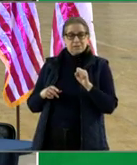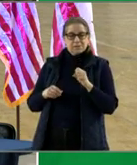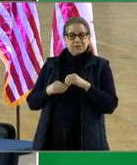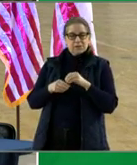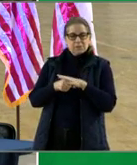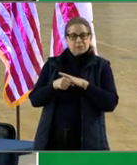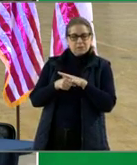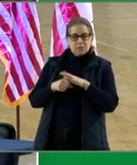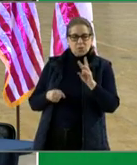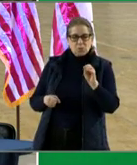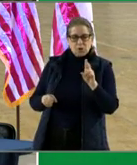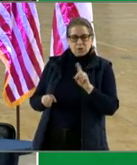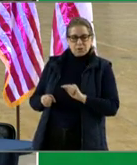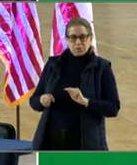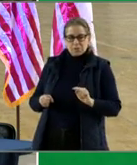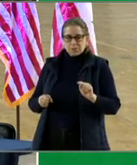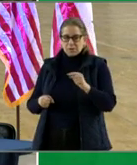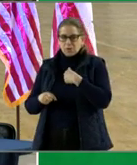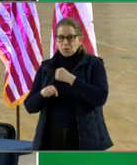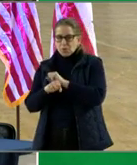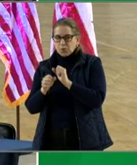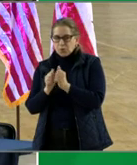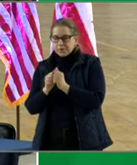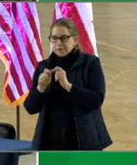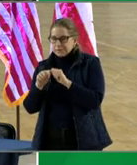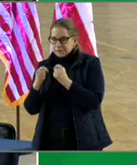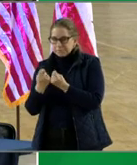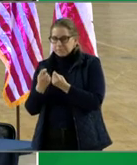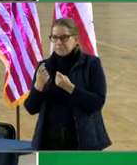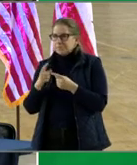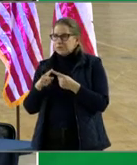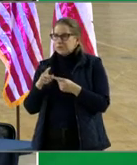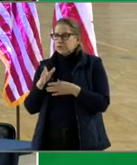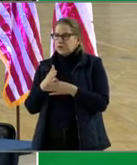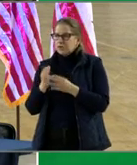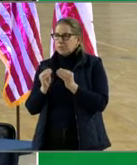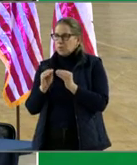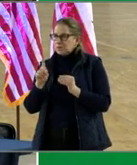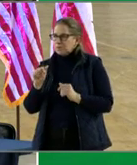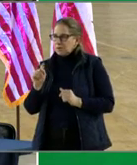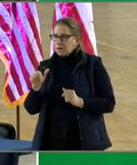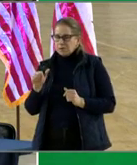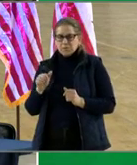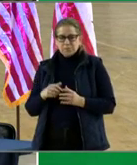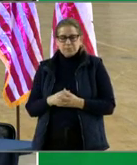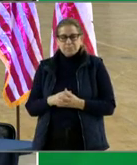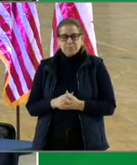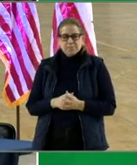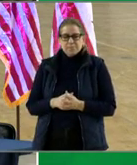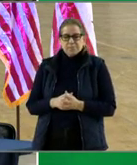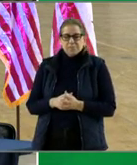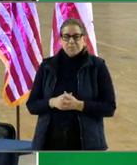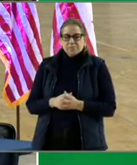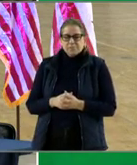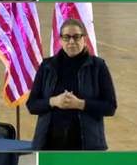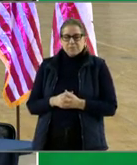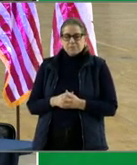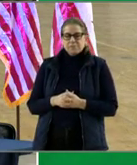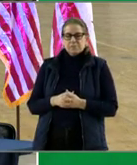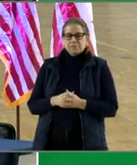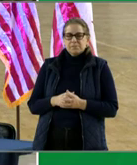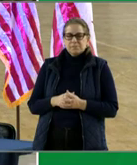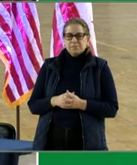about how we get more data out. And some council members are calling on you to declare grocery and pharmacy workers as